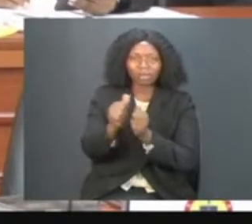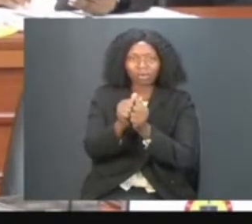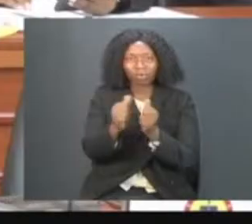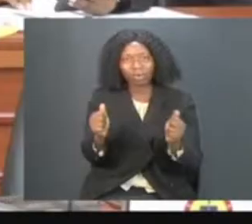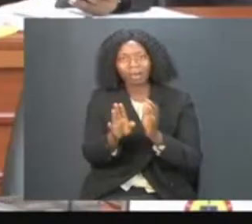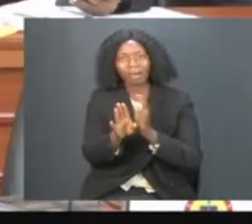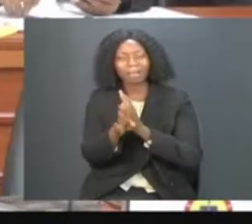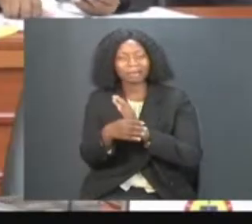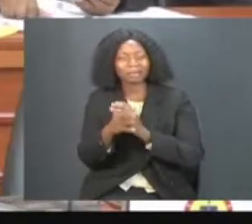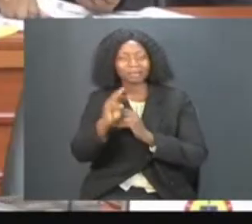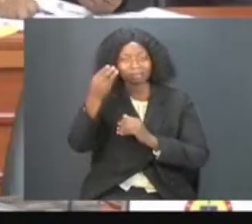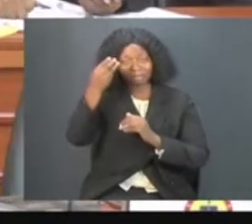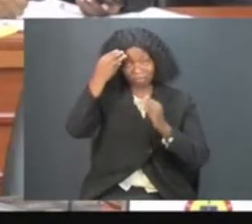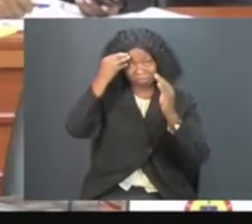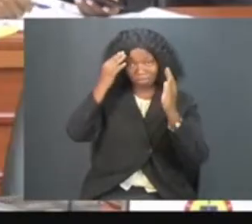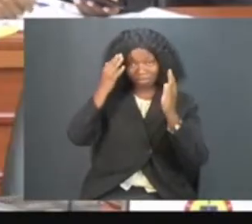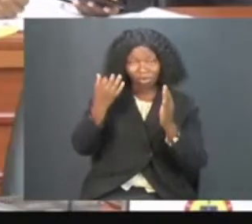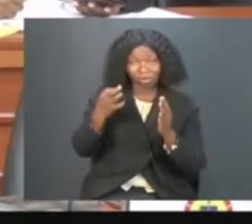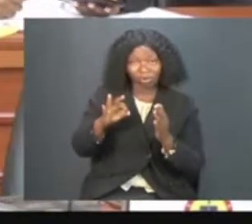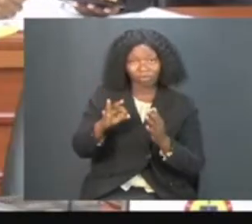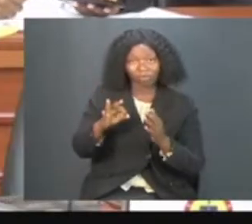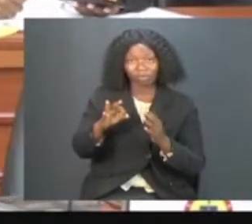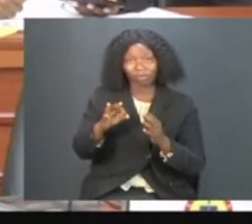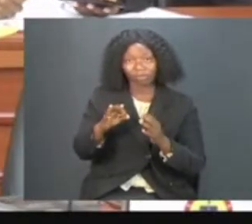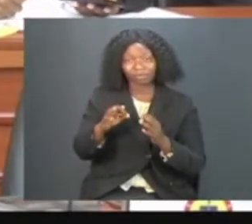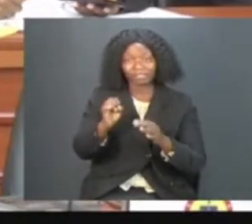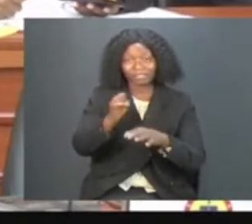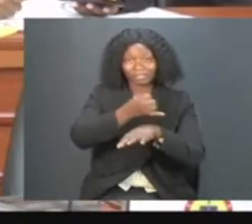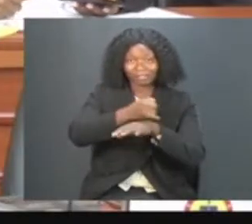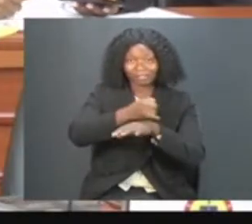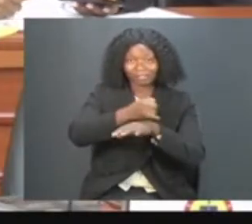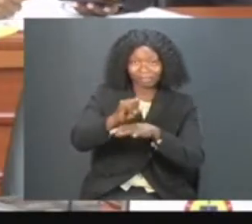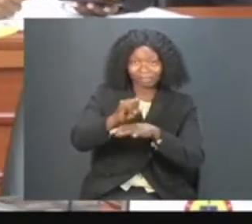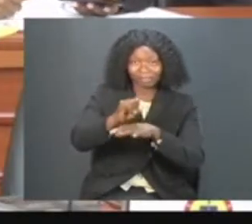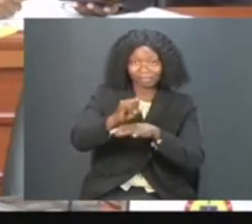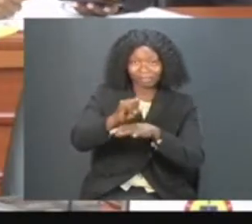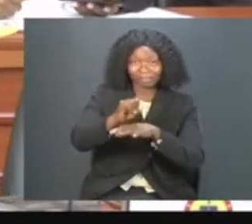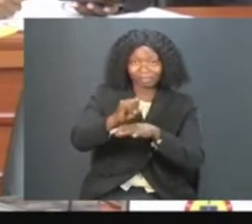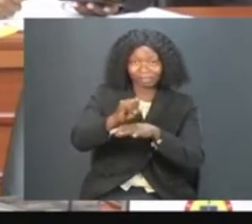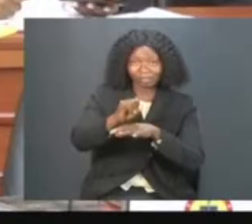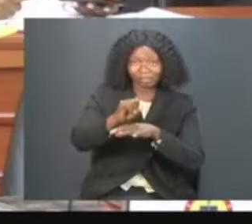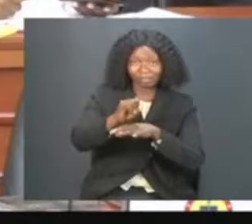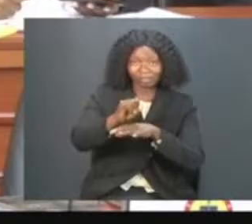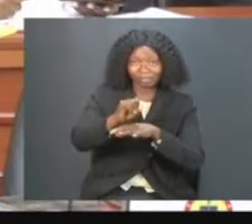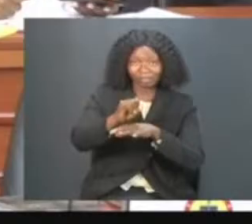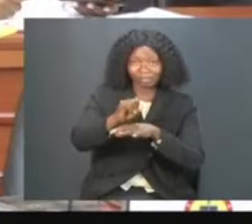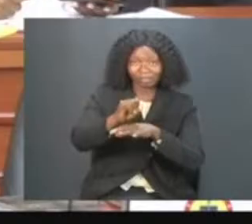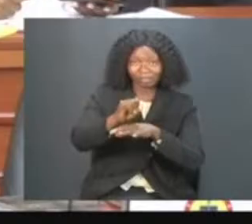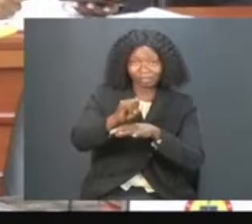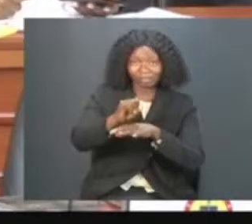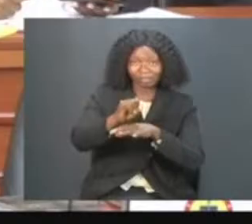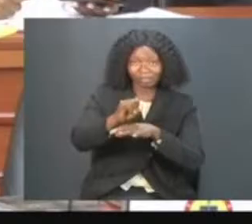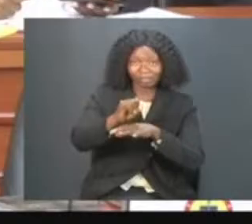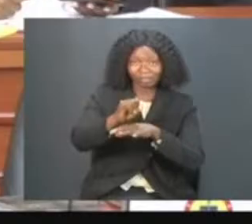the Ministry of Trade and Industry, you have the Ministry of Labor and the